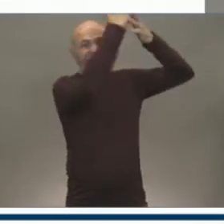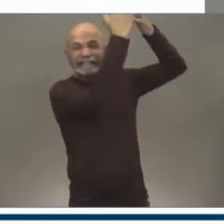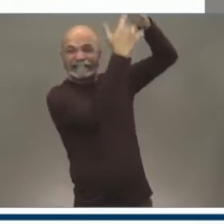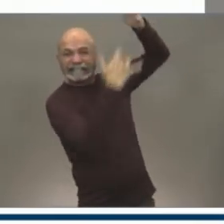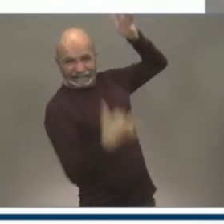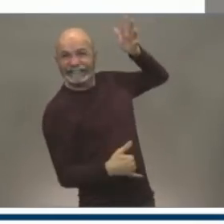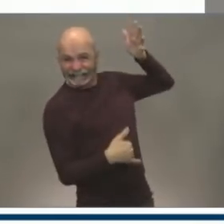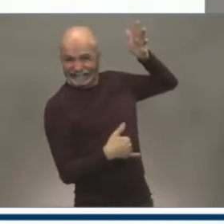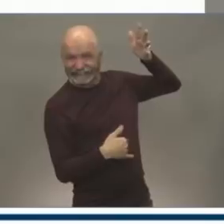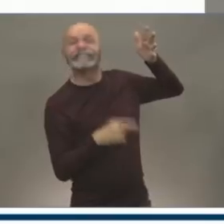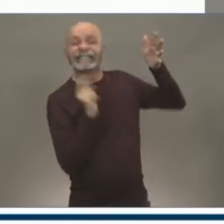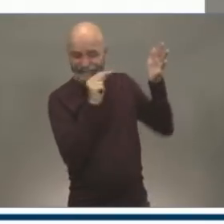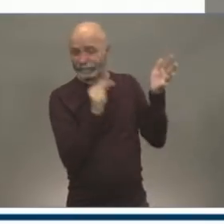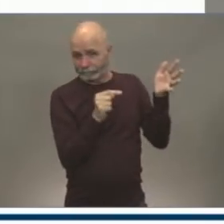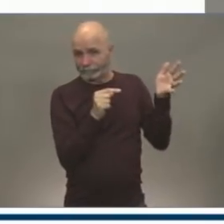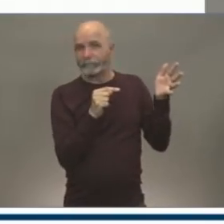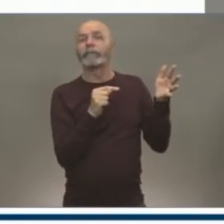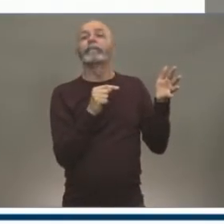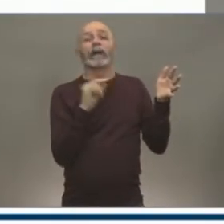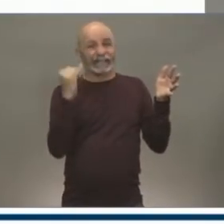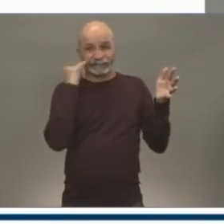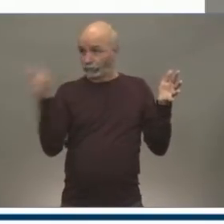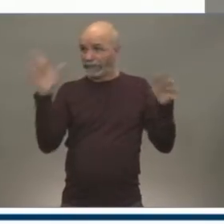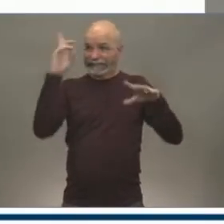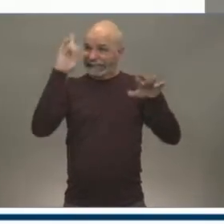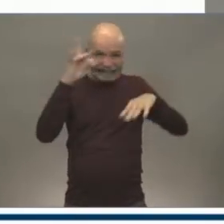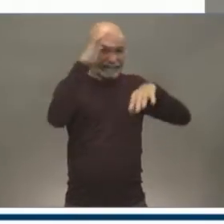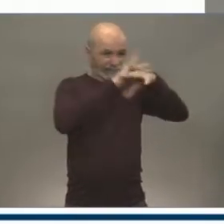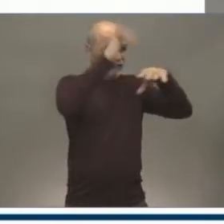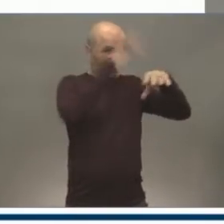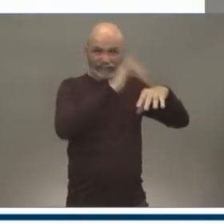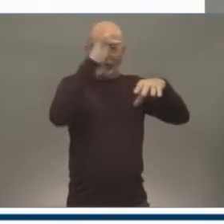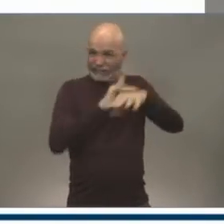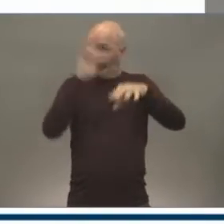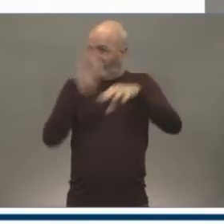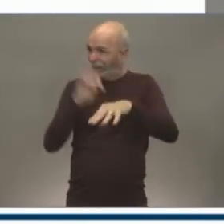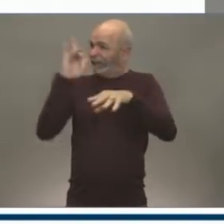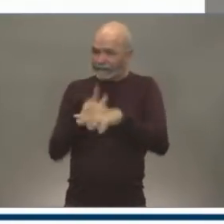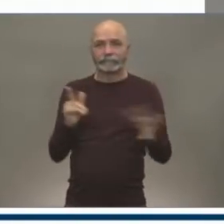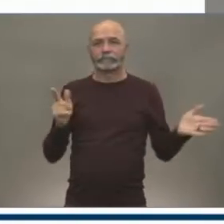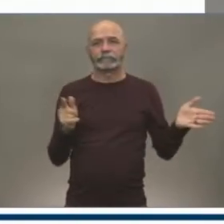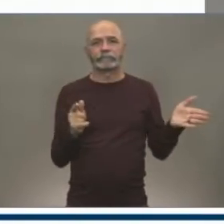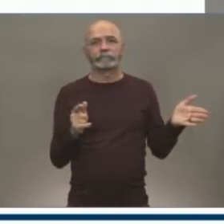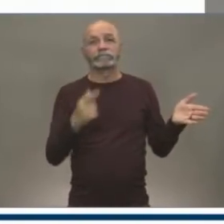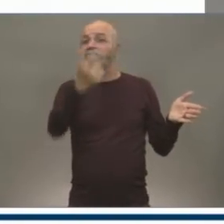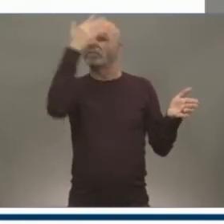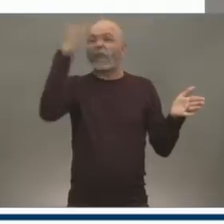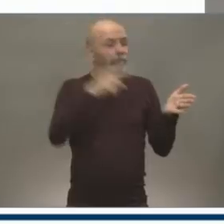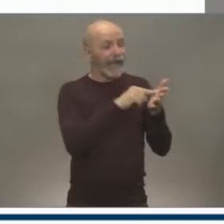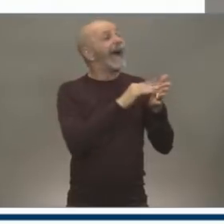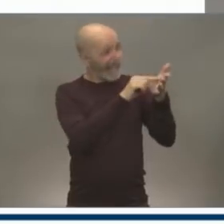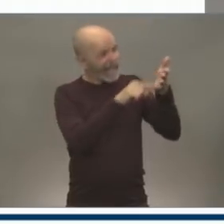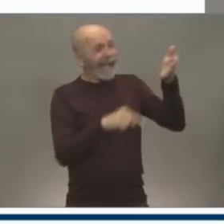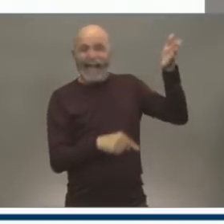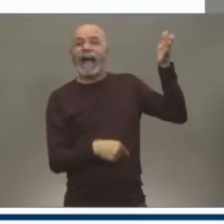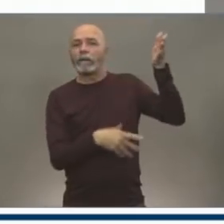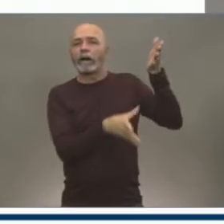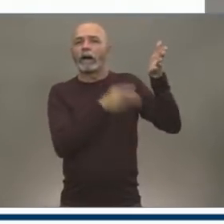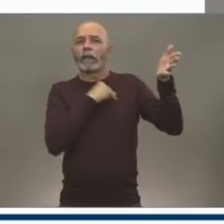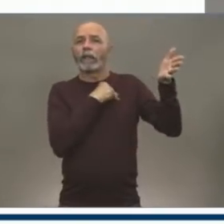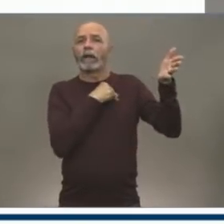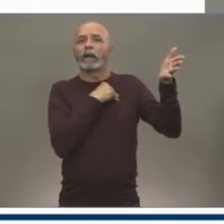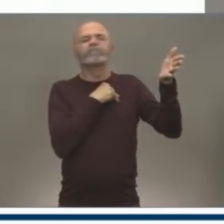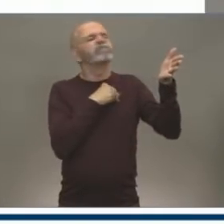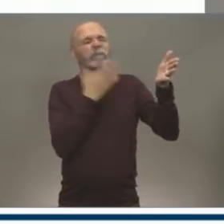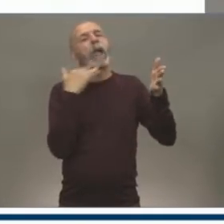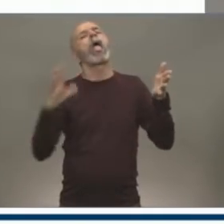notifications that if you've been in this place at a certain date and time, you may have been exposed to COVID-19, then you need to go get a test. The